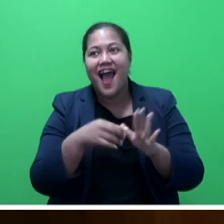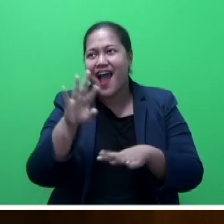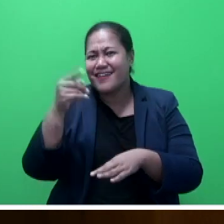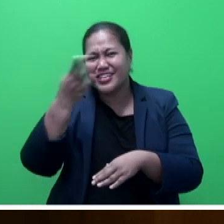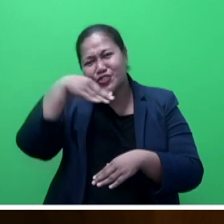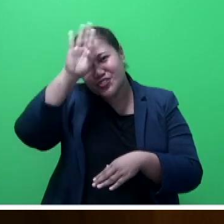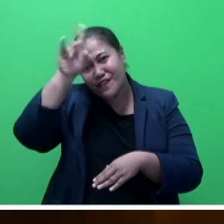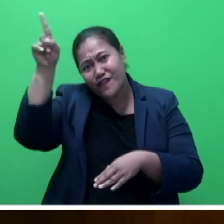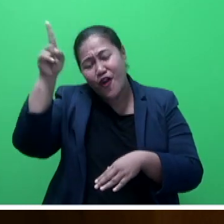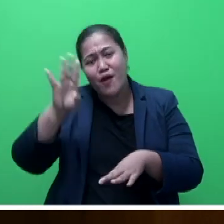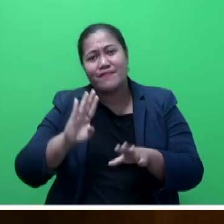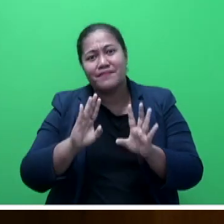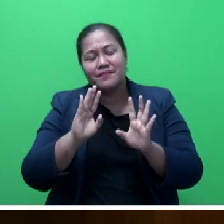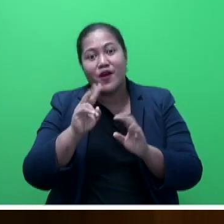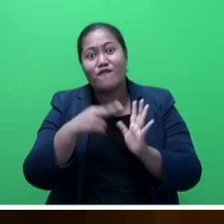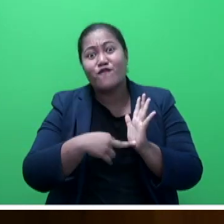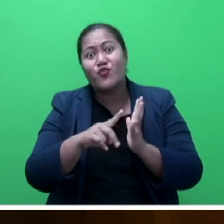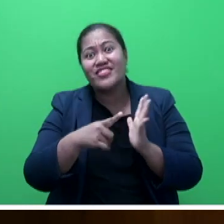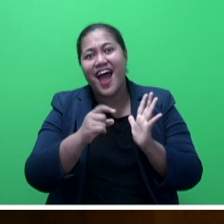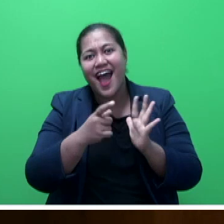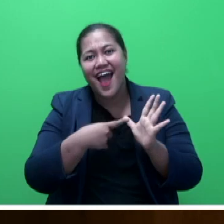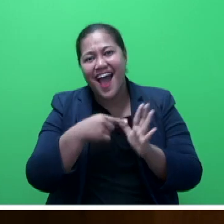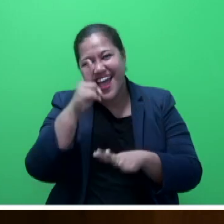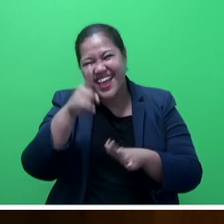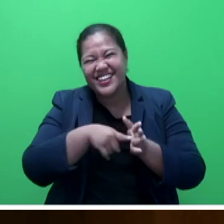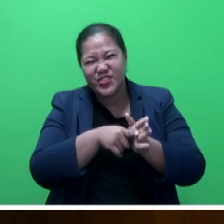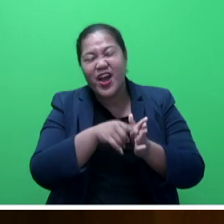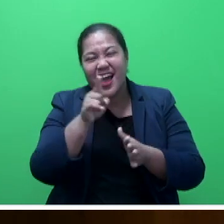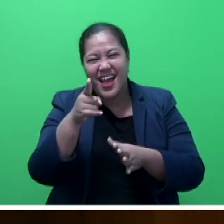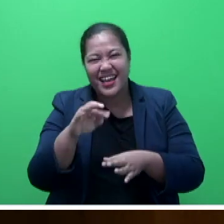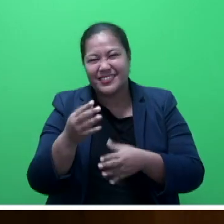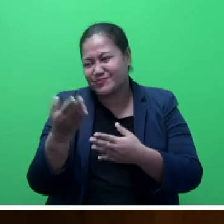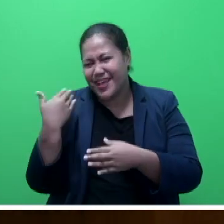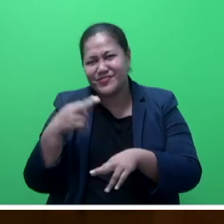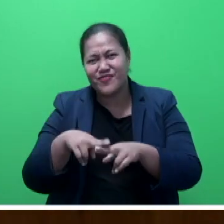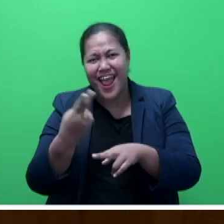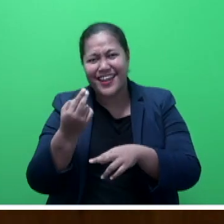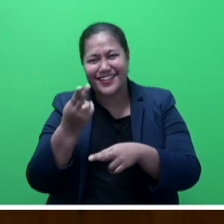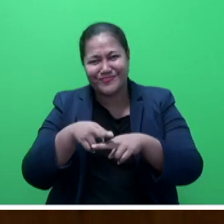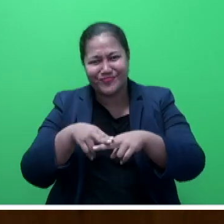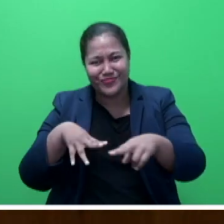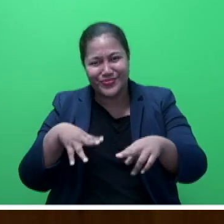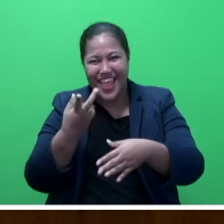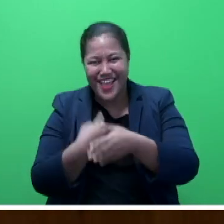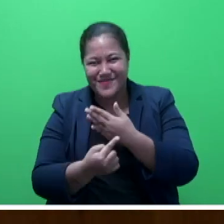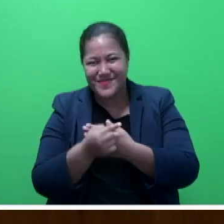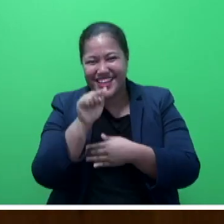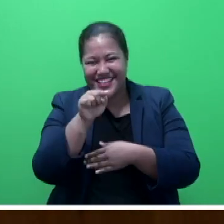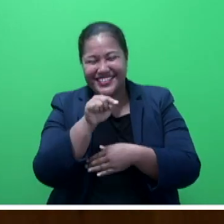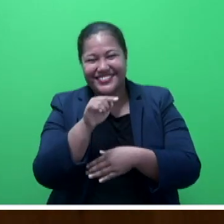Thank you to all who joined us in VCC village this past Friday as we paid our final respects to